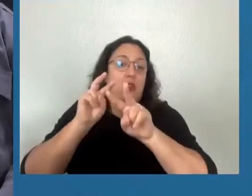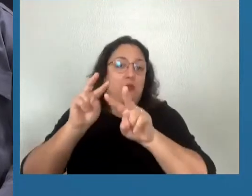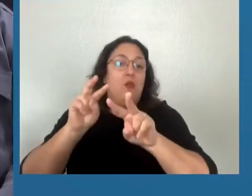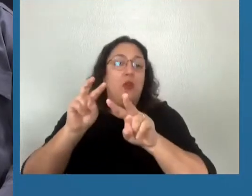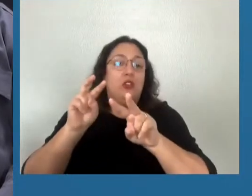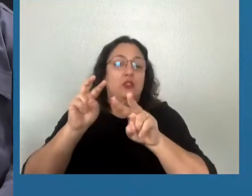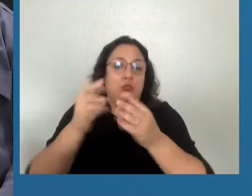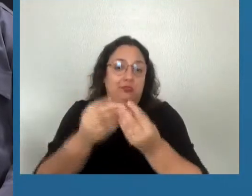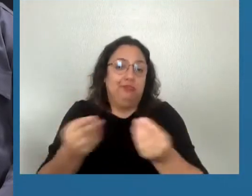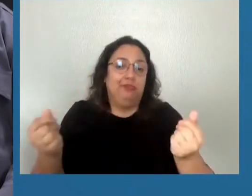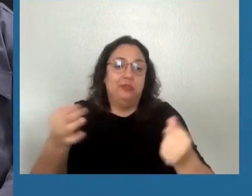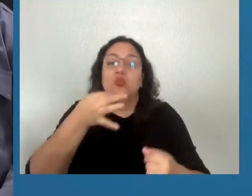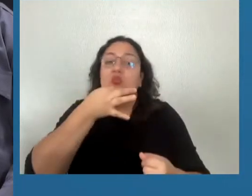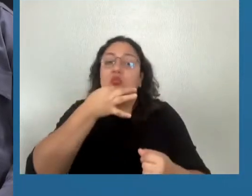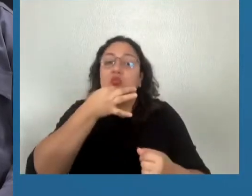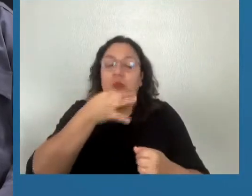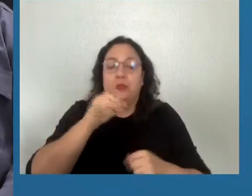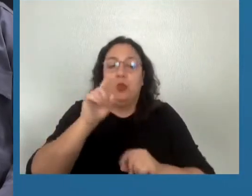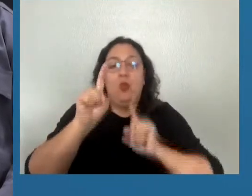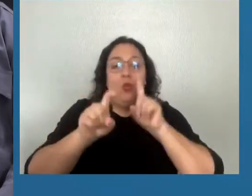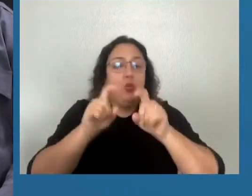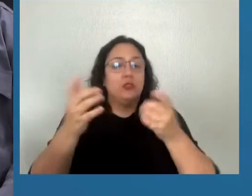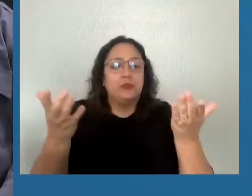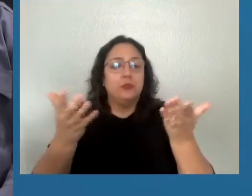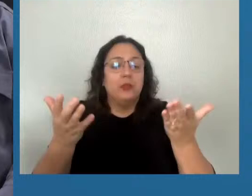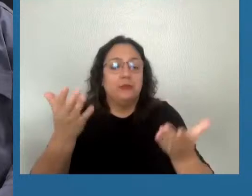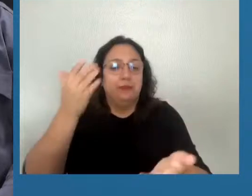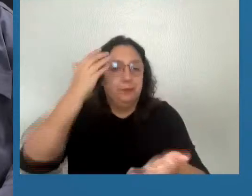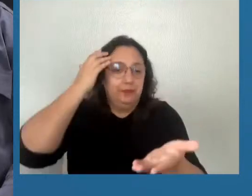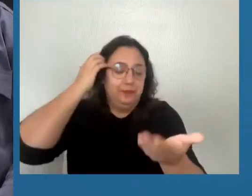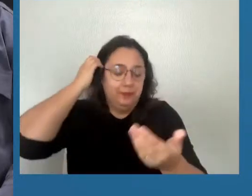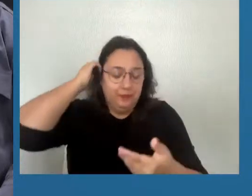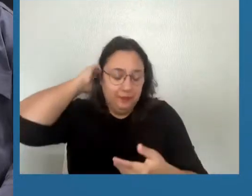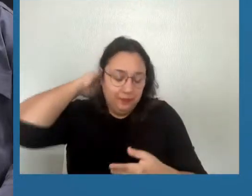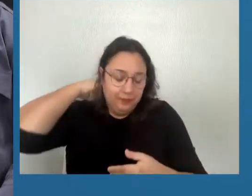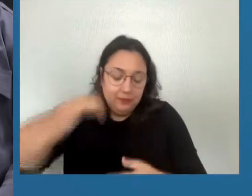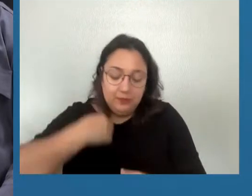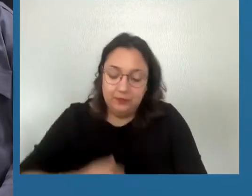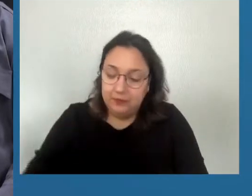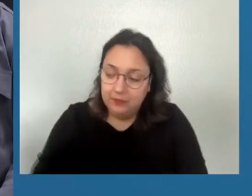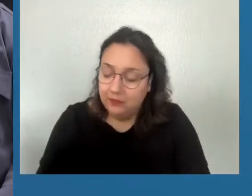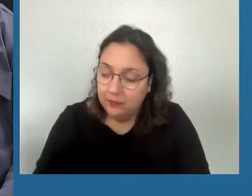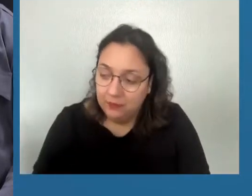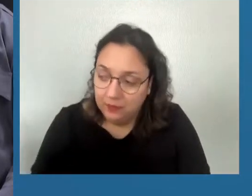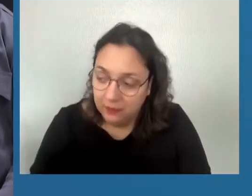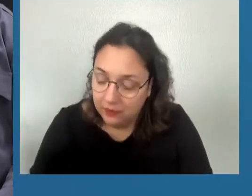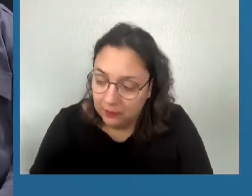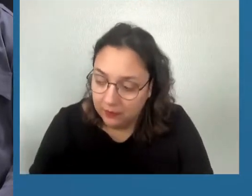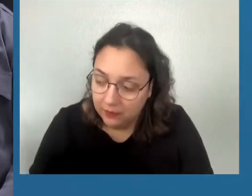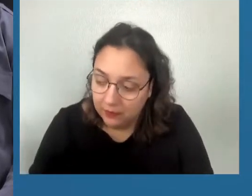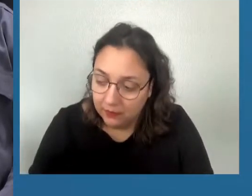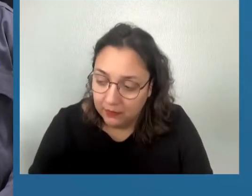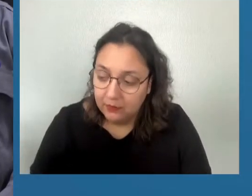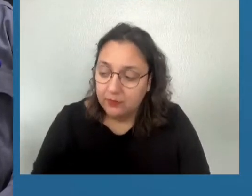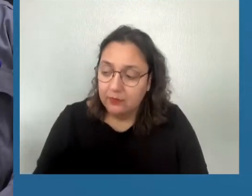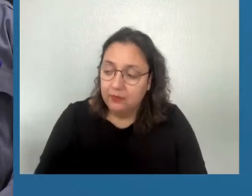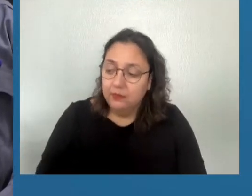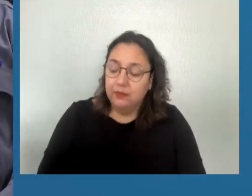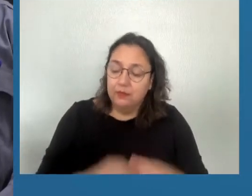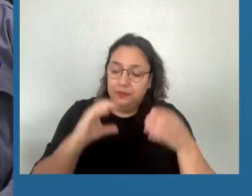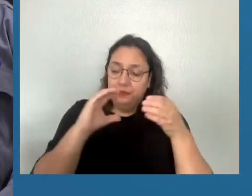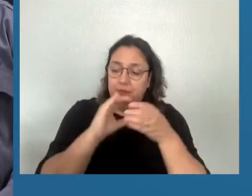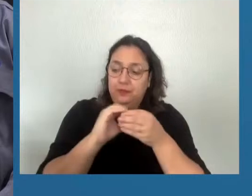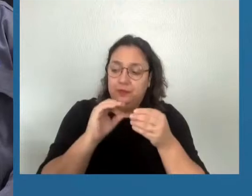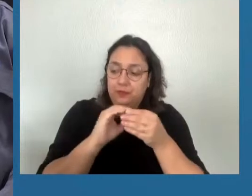Any questions? Governor, Questions on docs the situation at Collins, the doc said that the prison inmates were